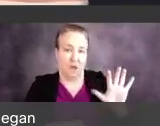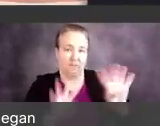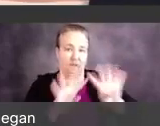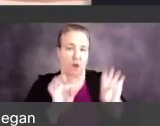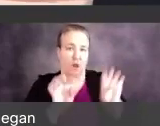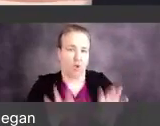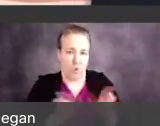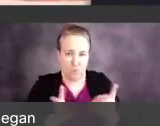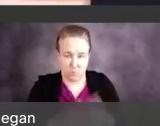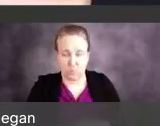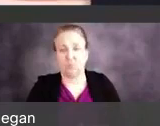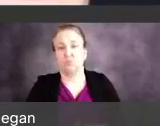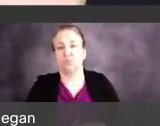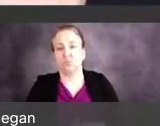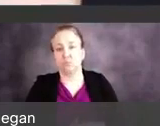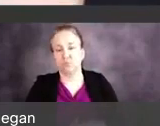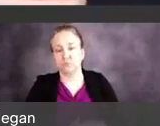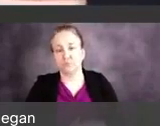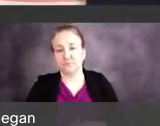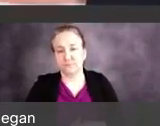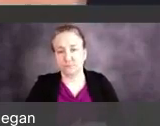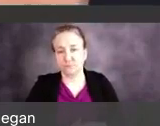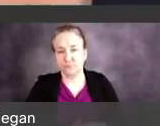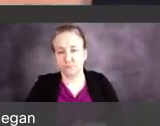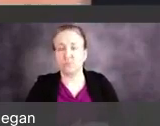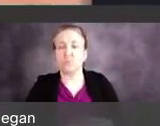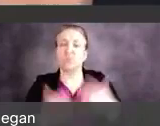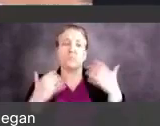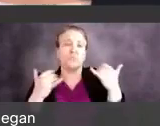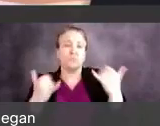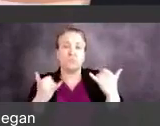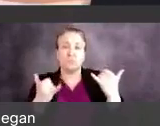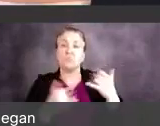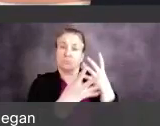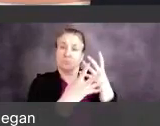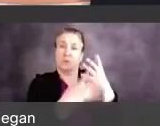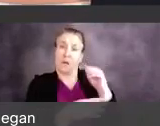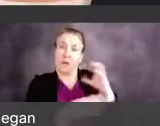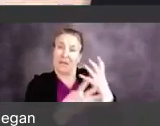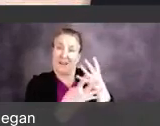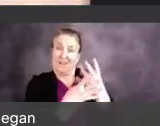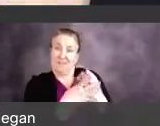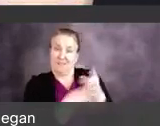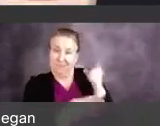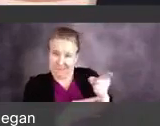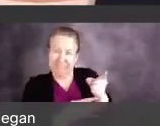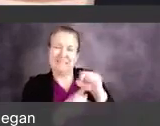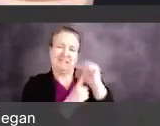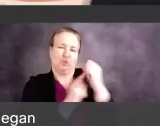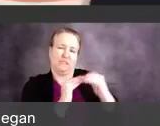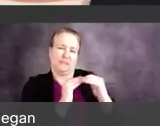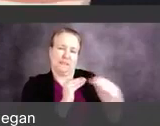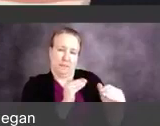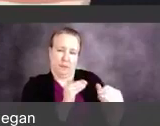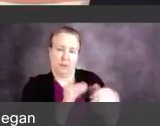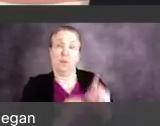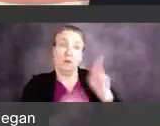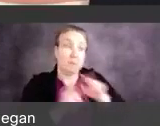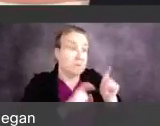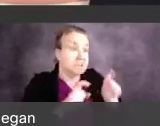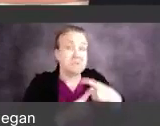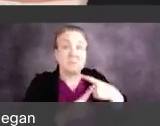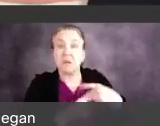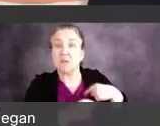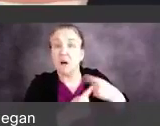unknown. The situation is stable at the Montgomery County Correctional Facility. All individuals who've tested